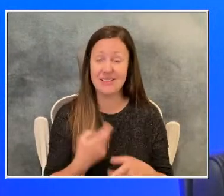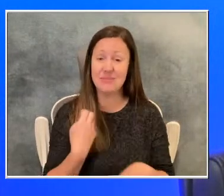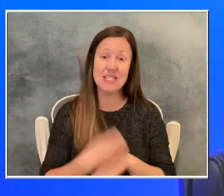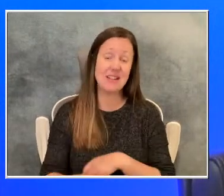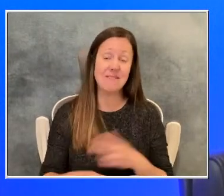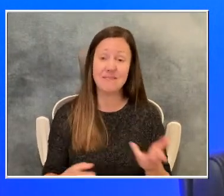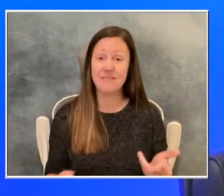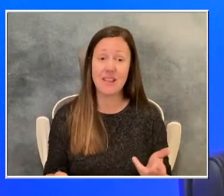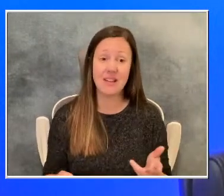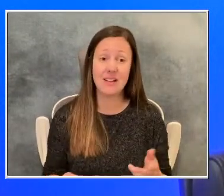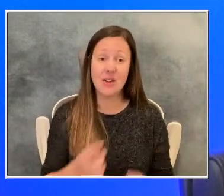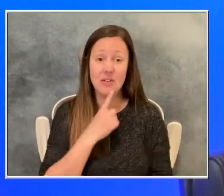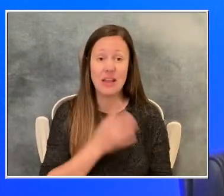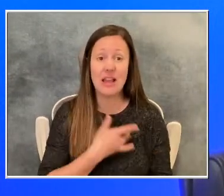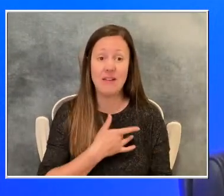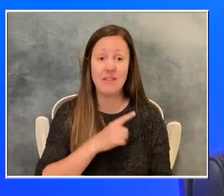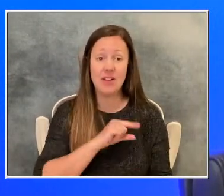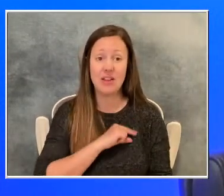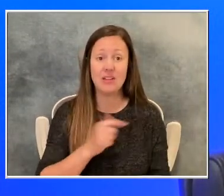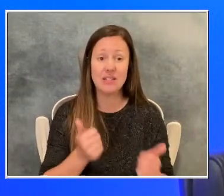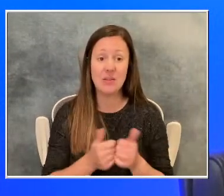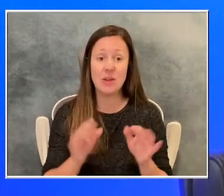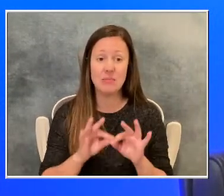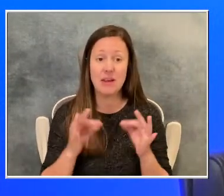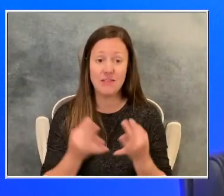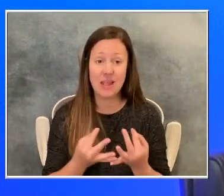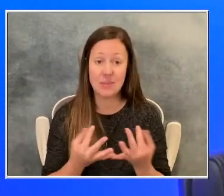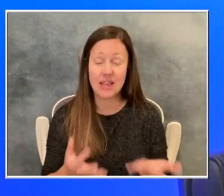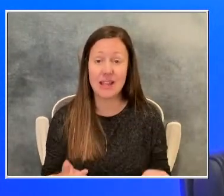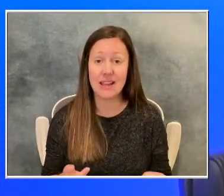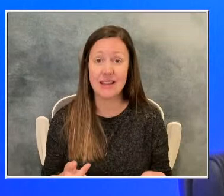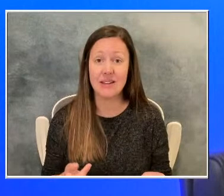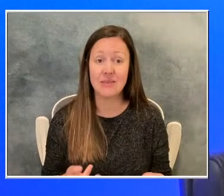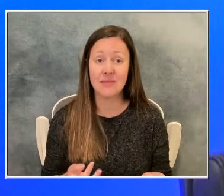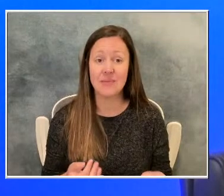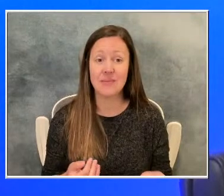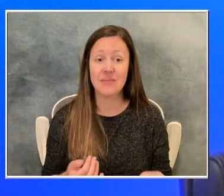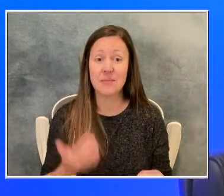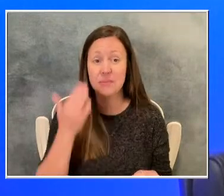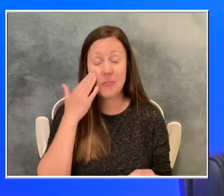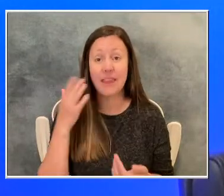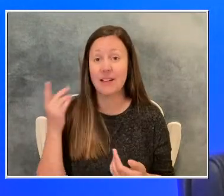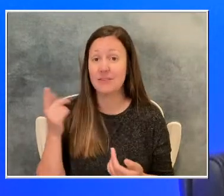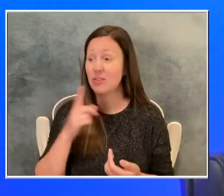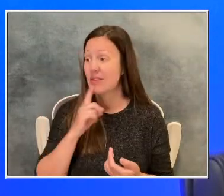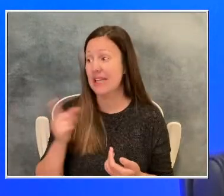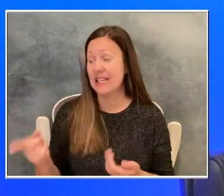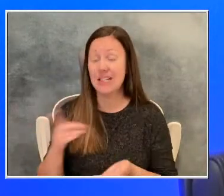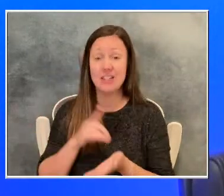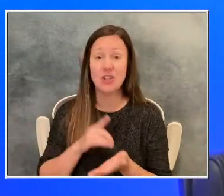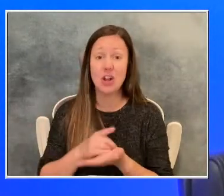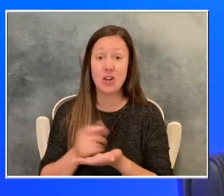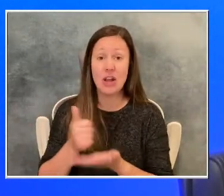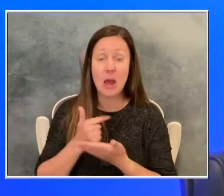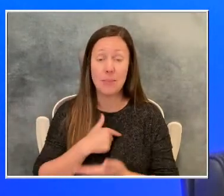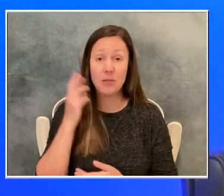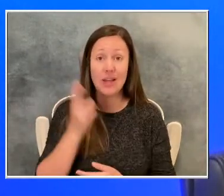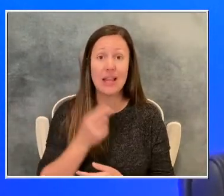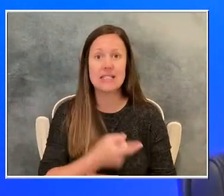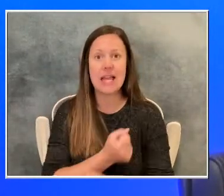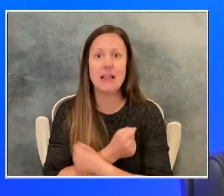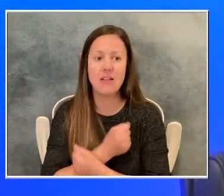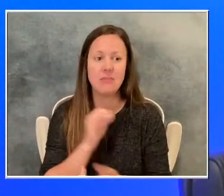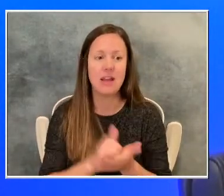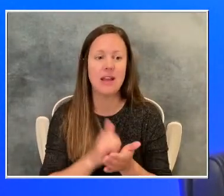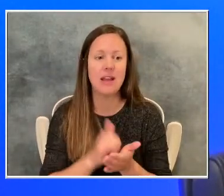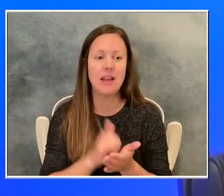with my family. So, she has helped me realize that they love me. That's why they're still here and they're